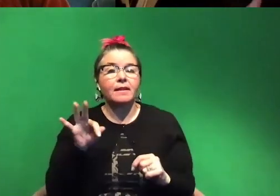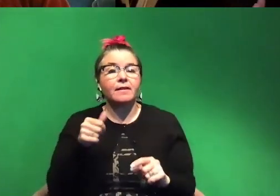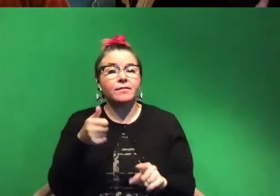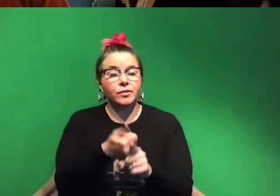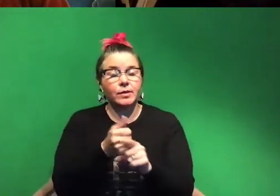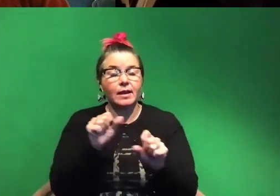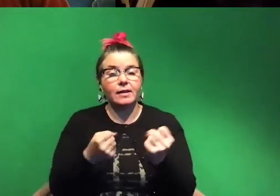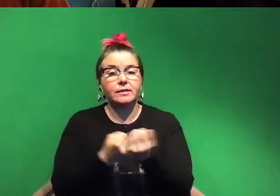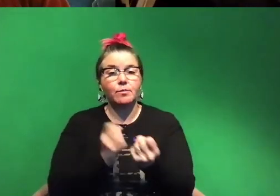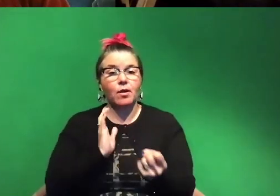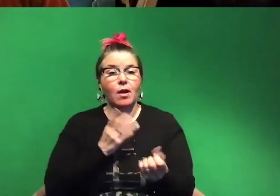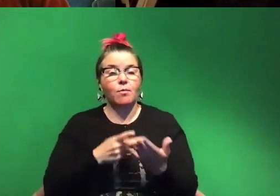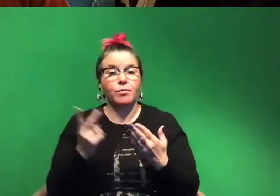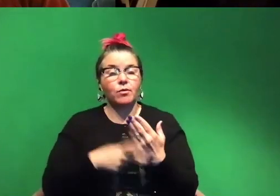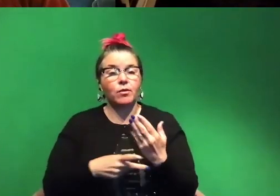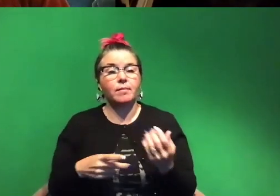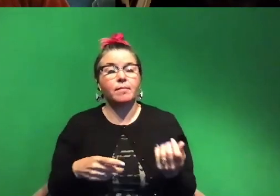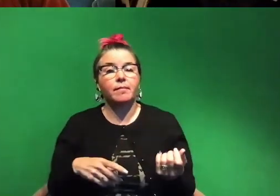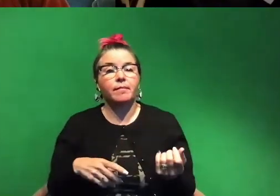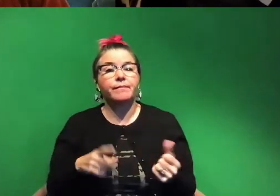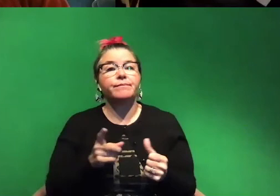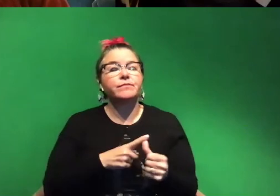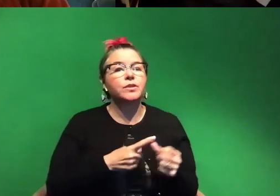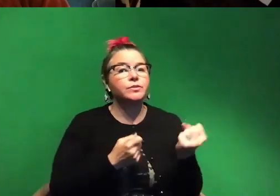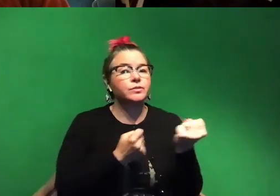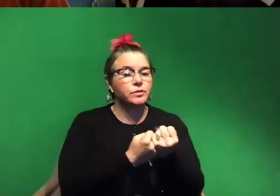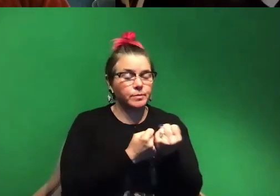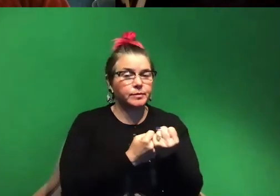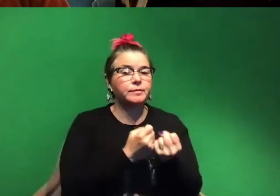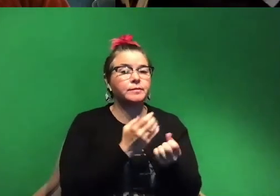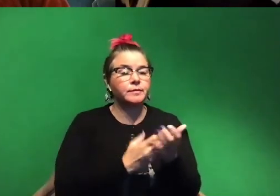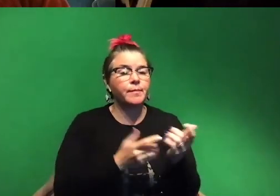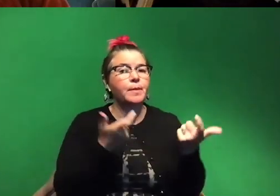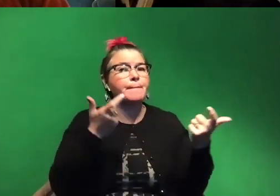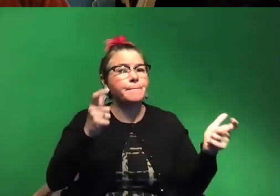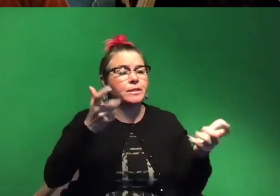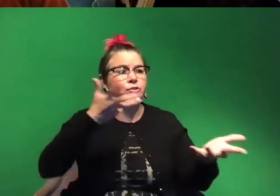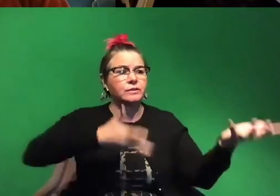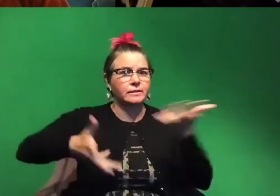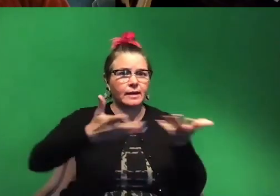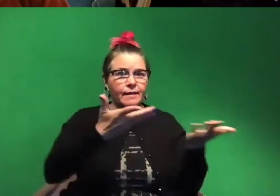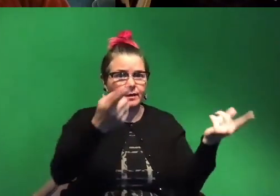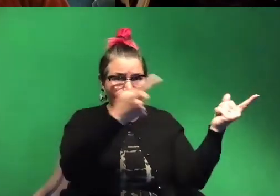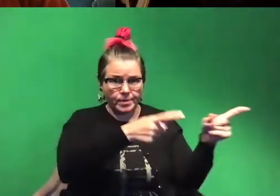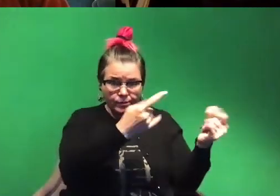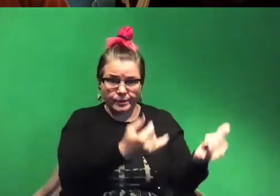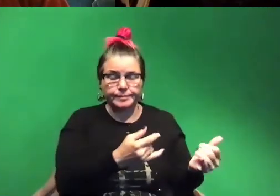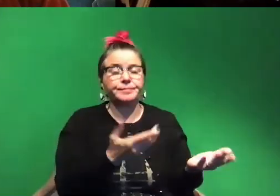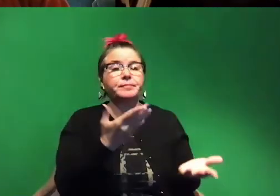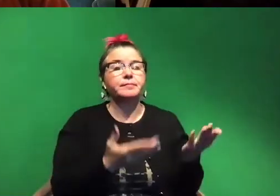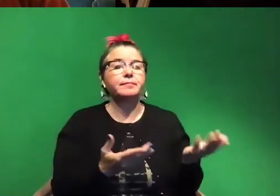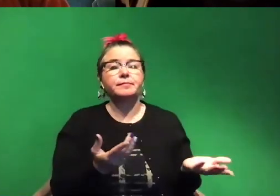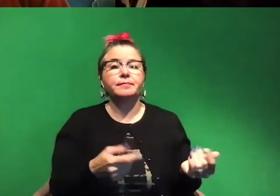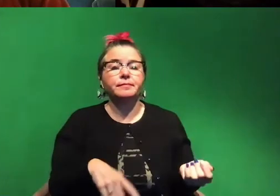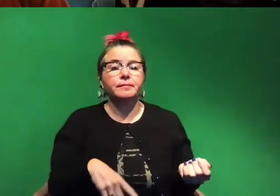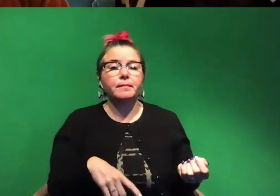support our program, first support some of the like bigger societal things we have going on right now. Like maybe there's